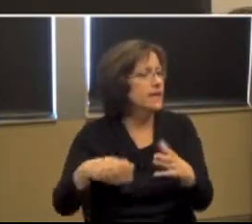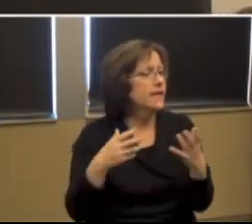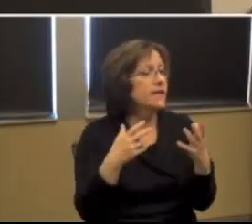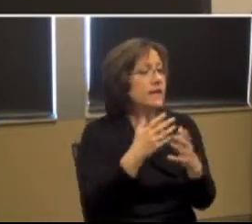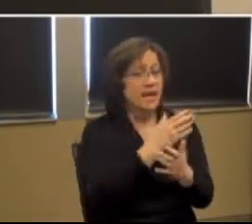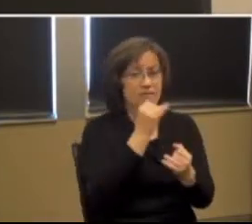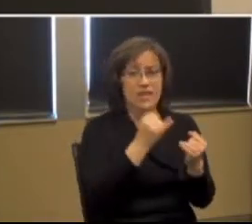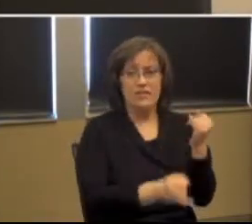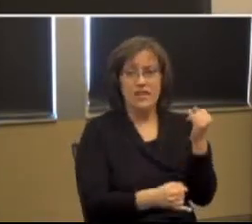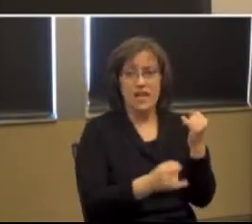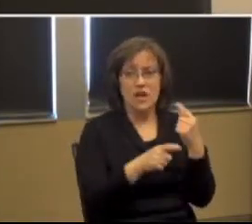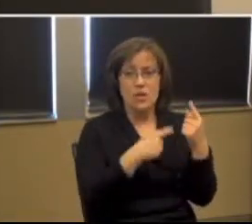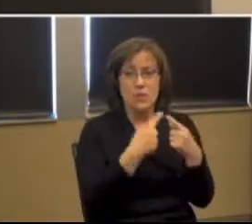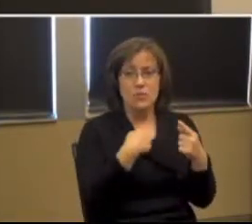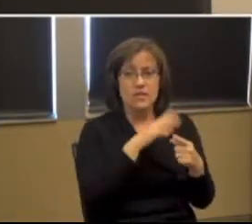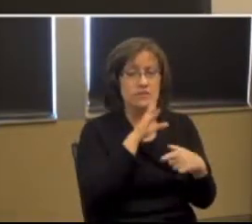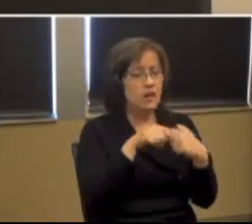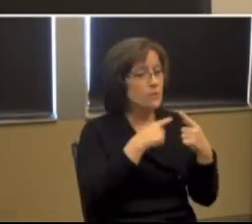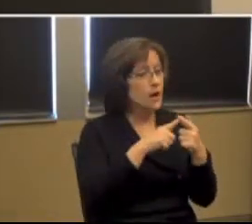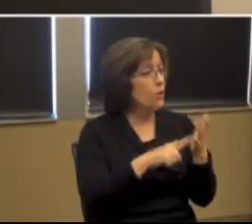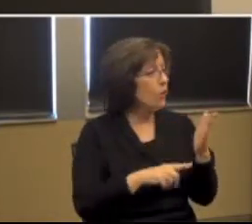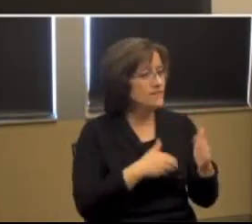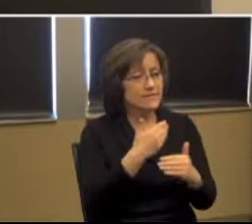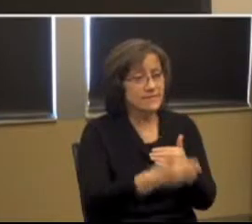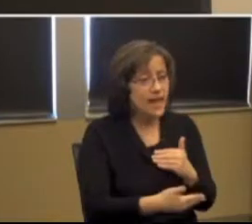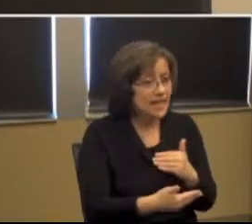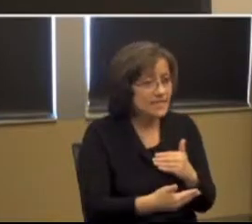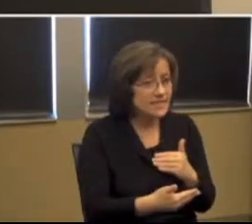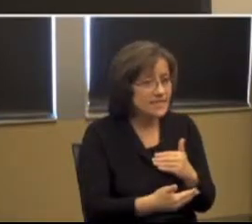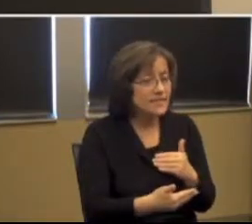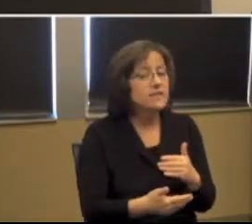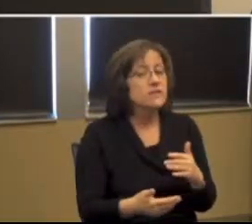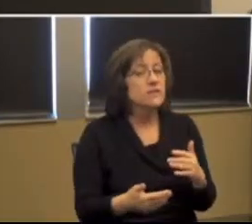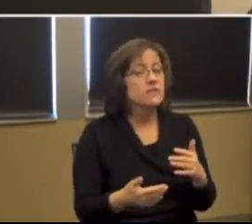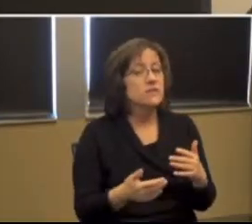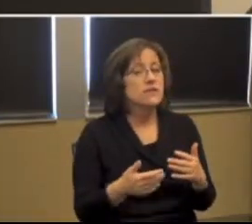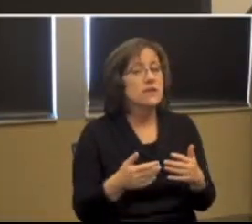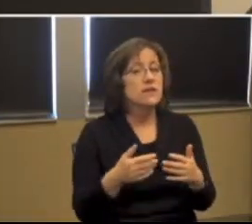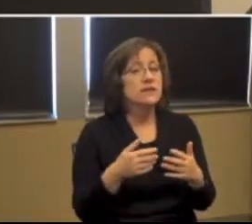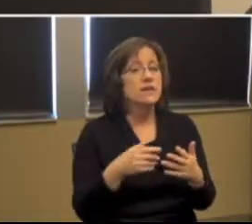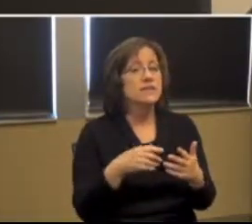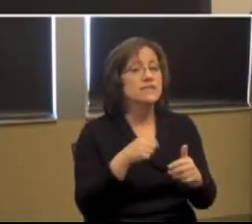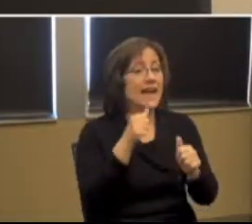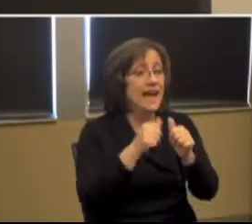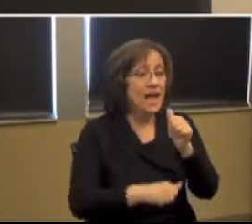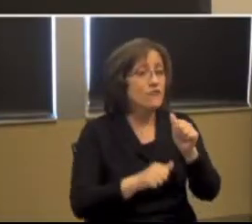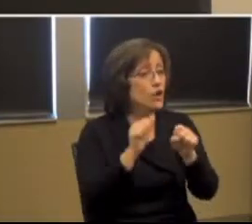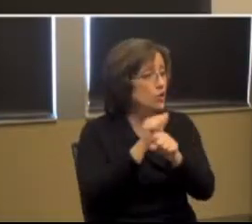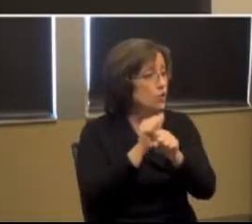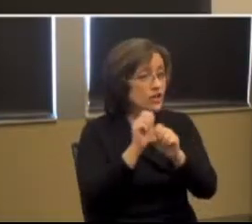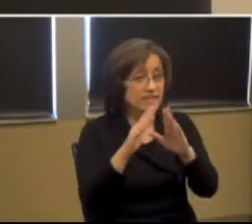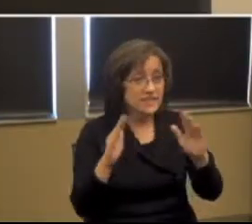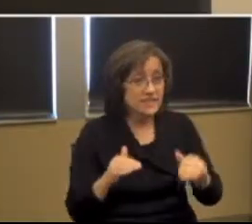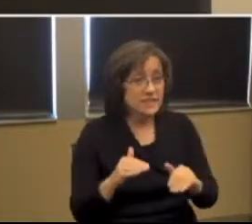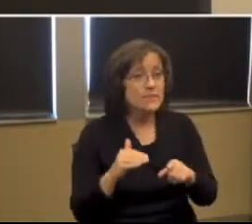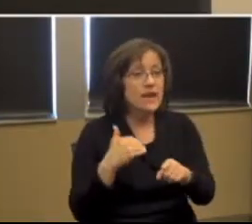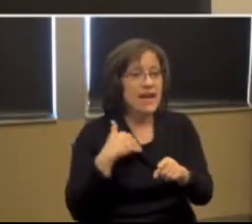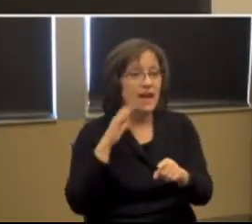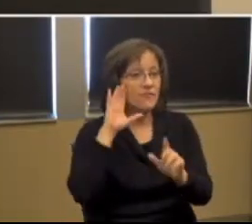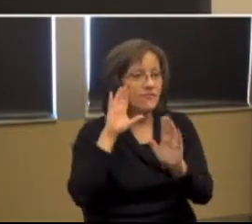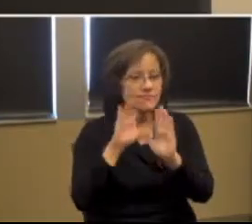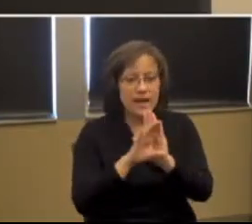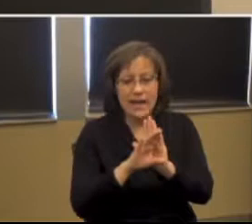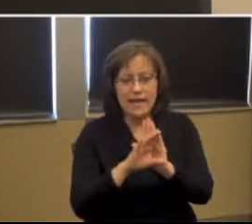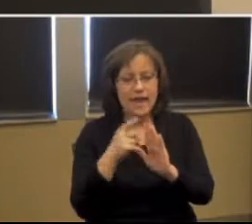is at the end, when we talk about what's next, so at the end of every single work system, there is an icon or